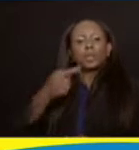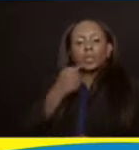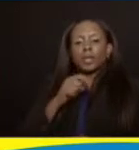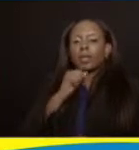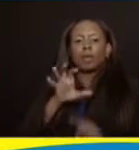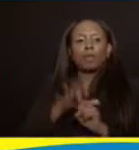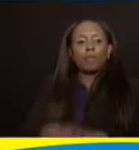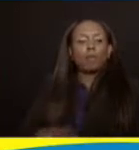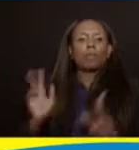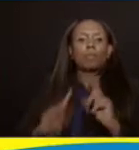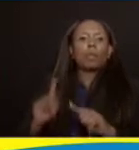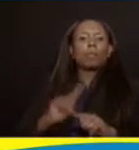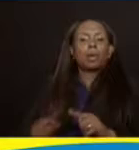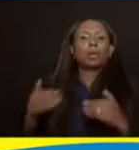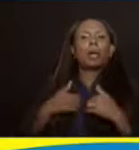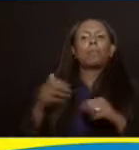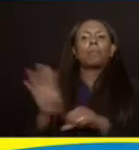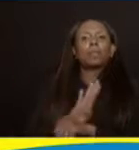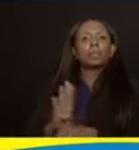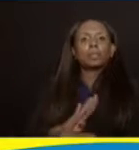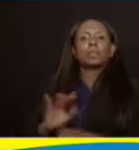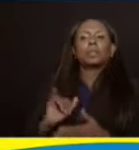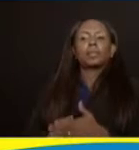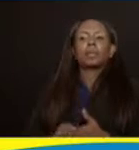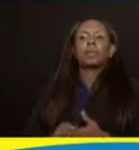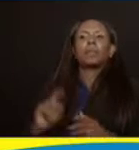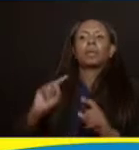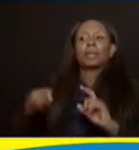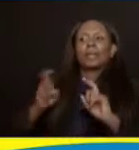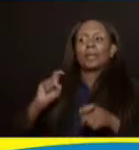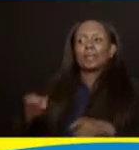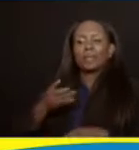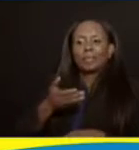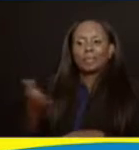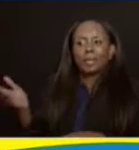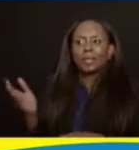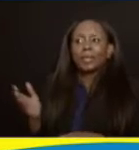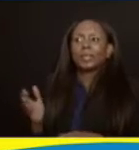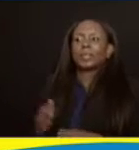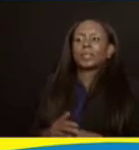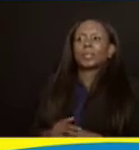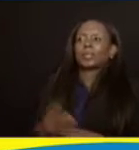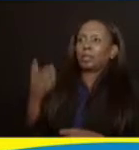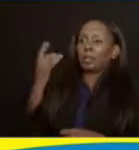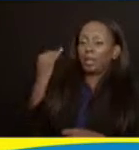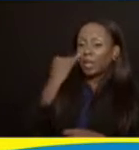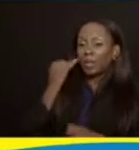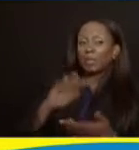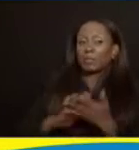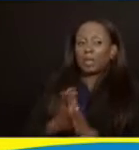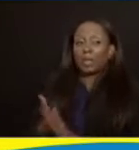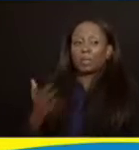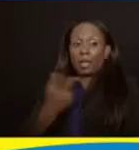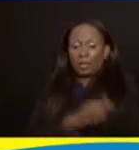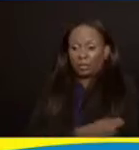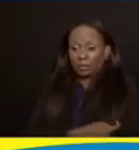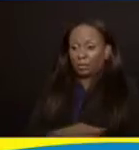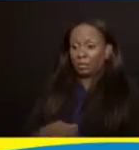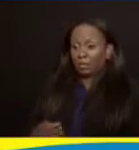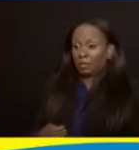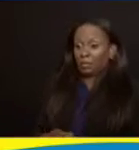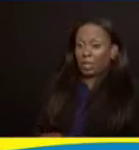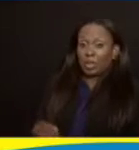want to get vaccinated. Is that a possibility for a broader scope in moving forward to